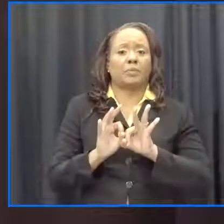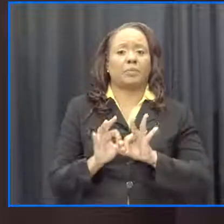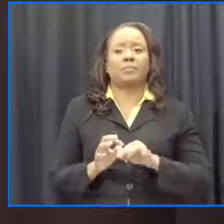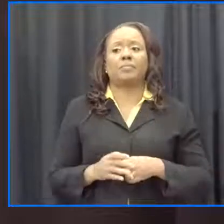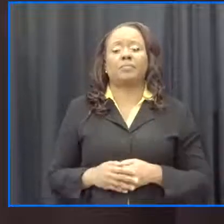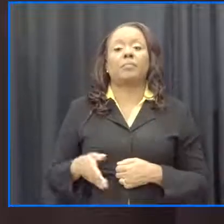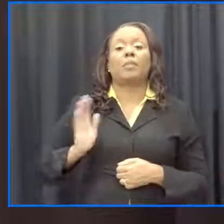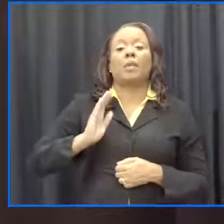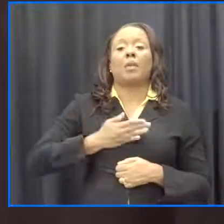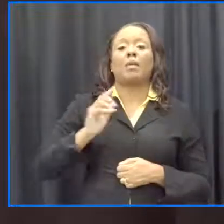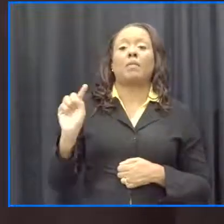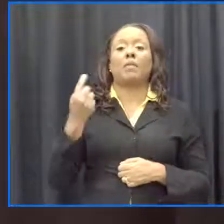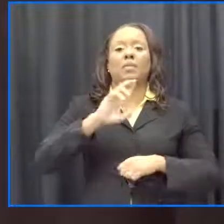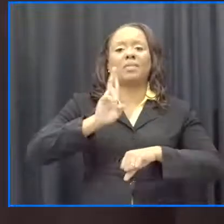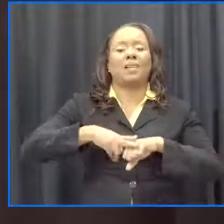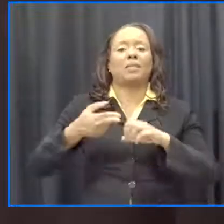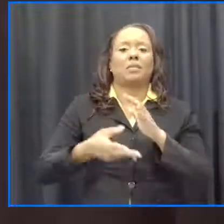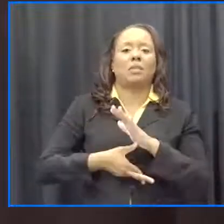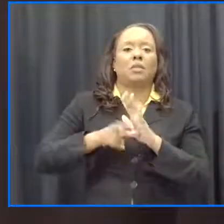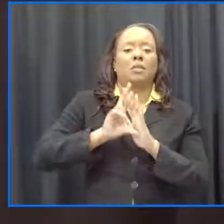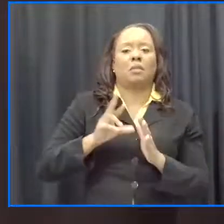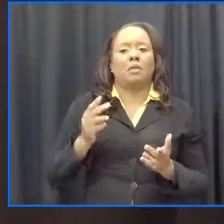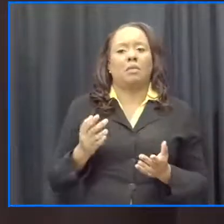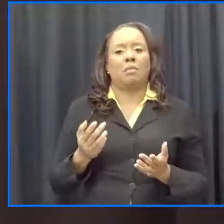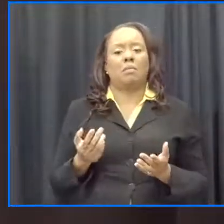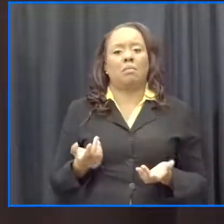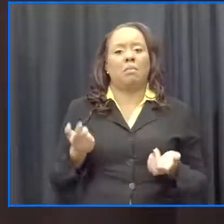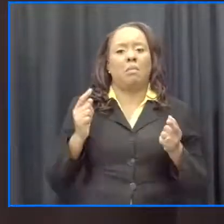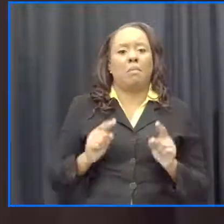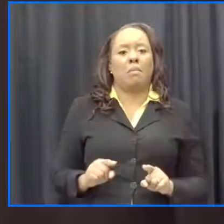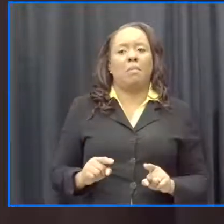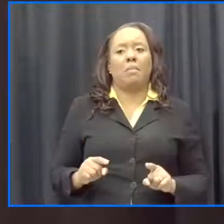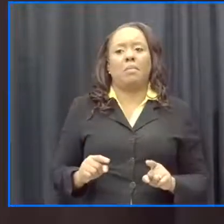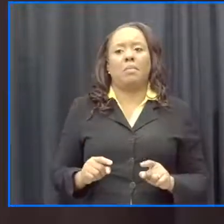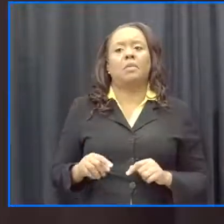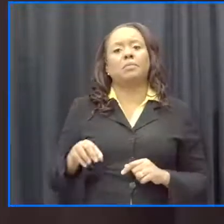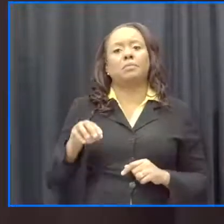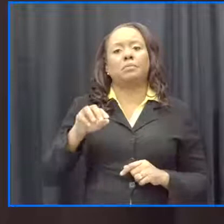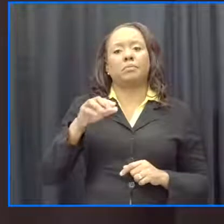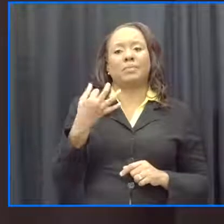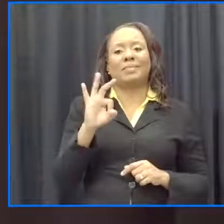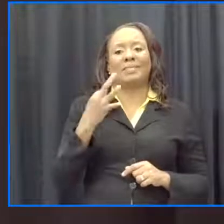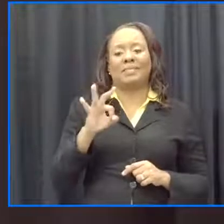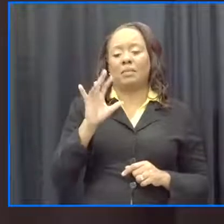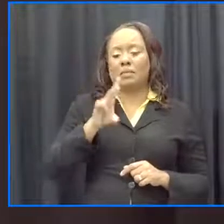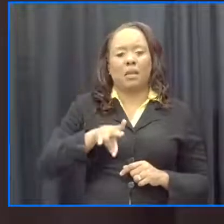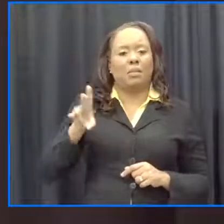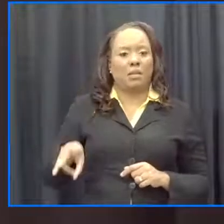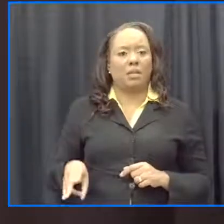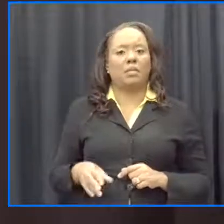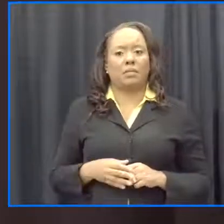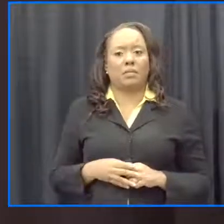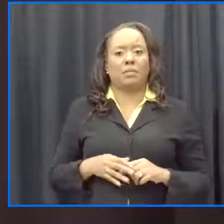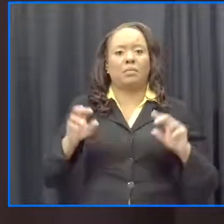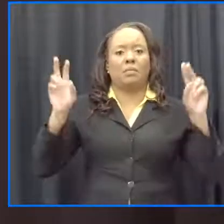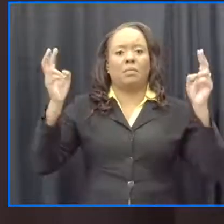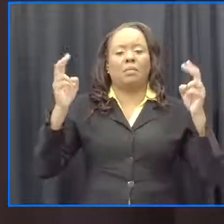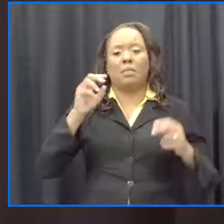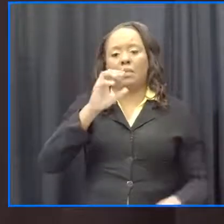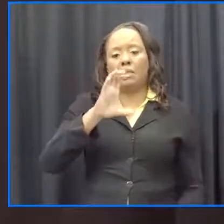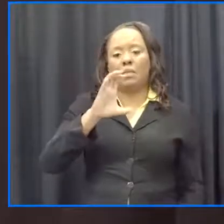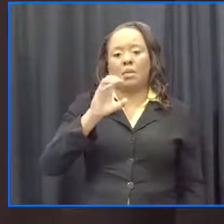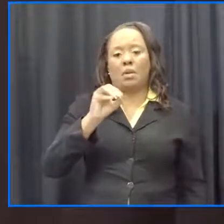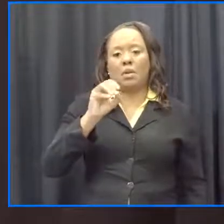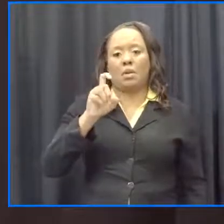first national review of the Barbados Constitution was conducted by the Cox Commission, appointed in 1977, and